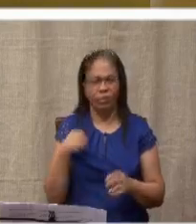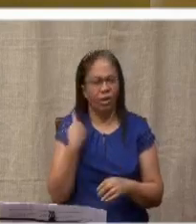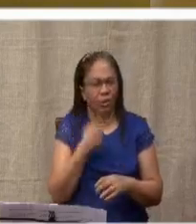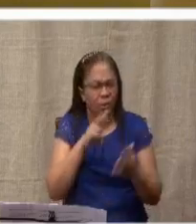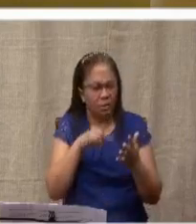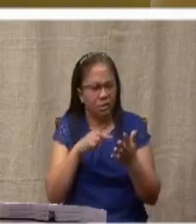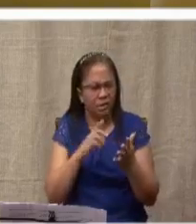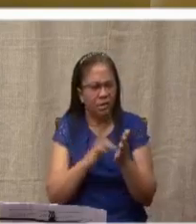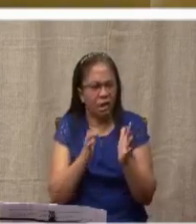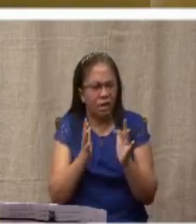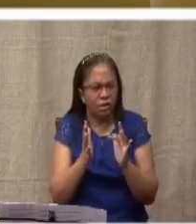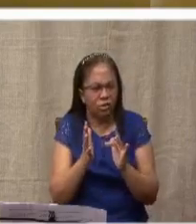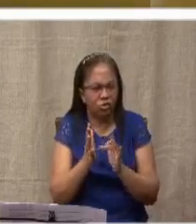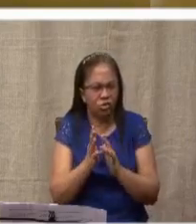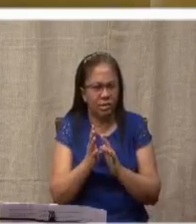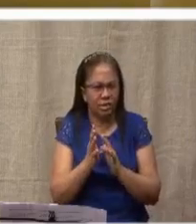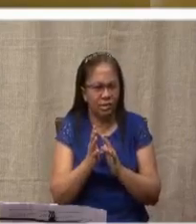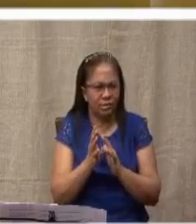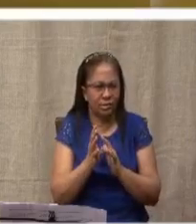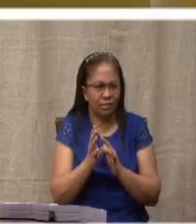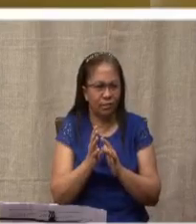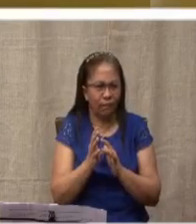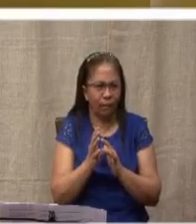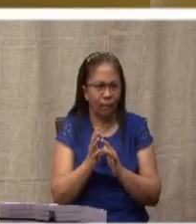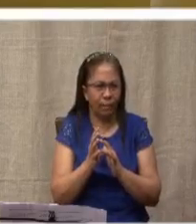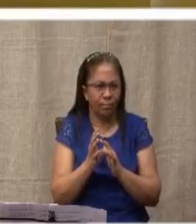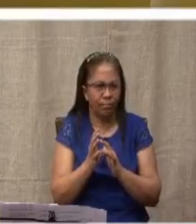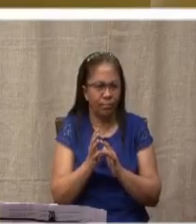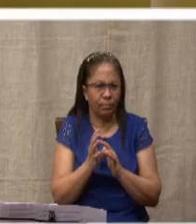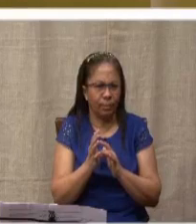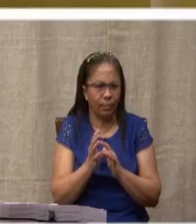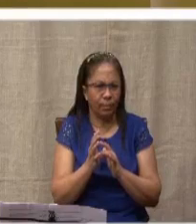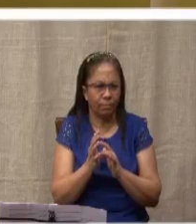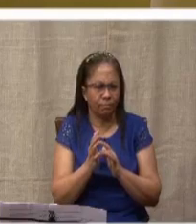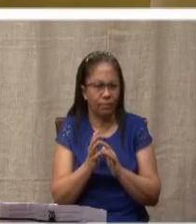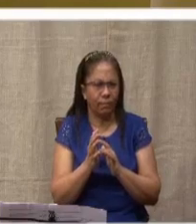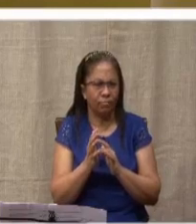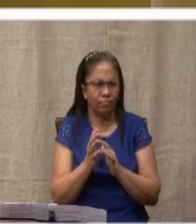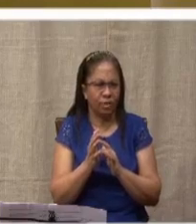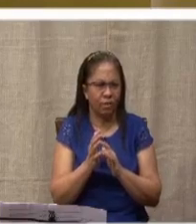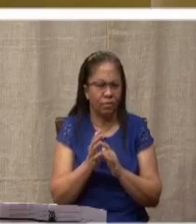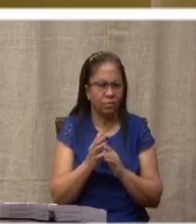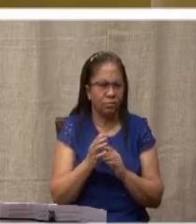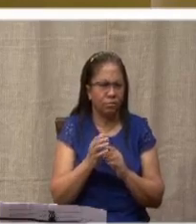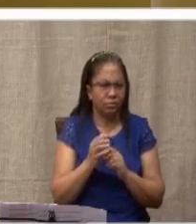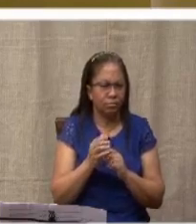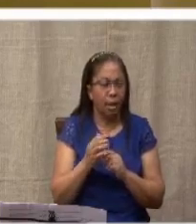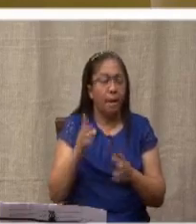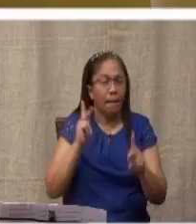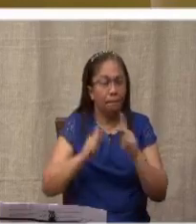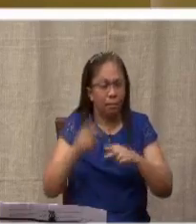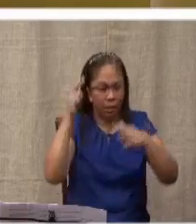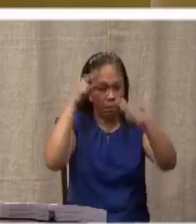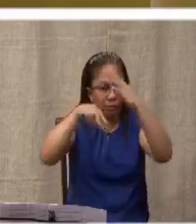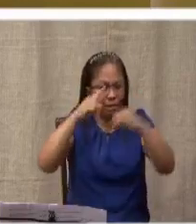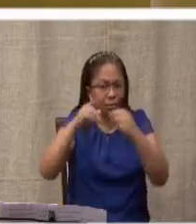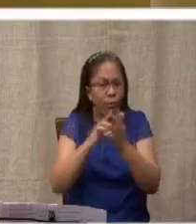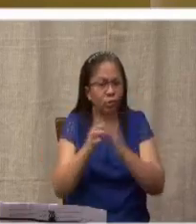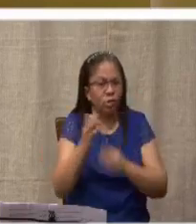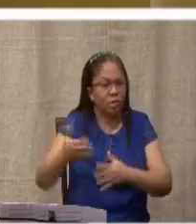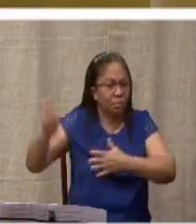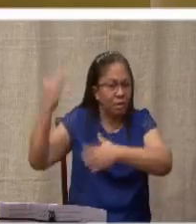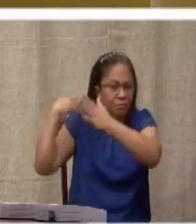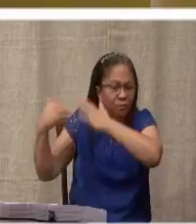jesus being cast now as a as a ancient one who was prophesied from the the beginning of the